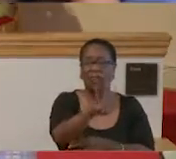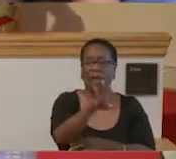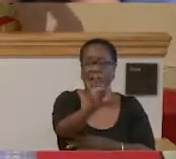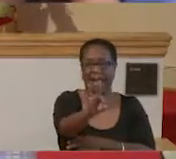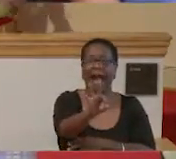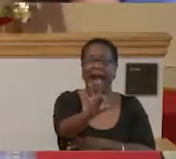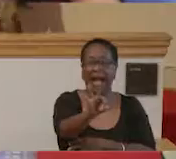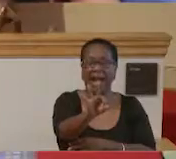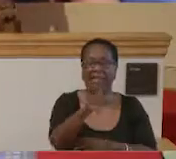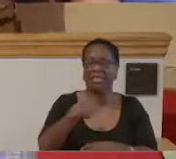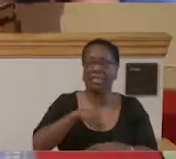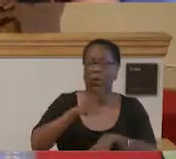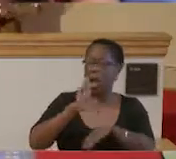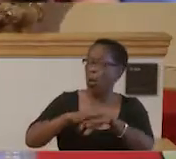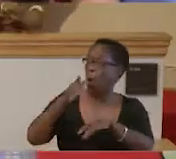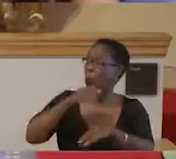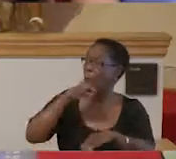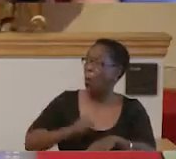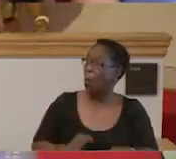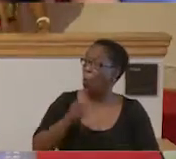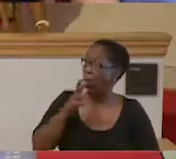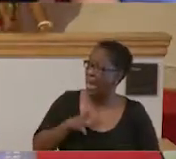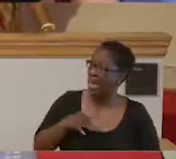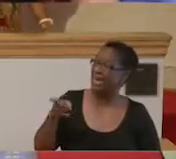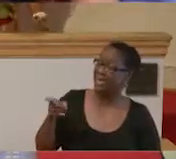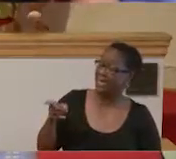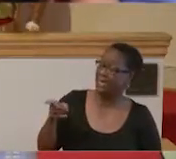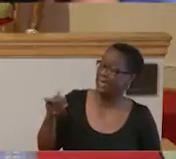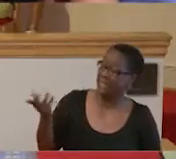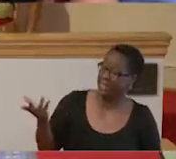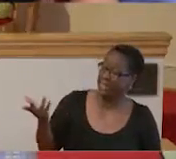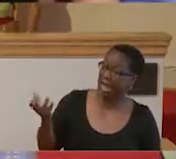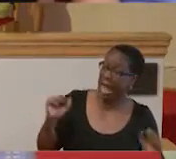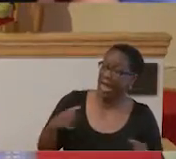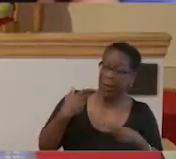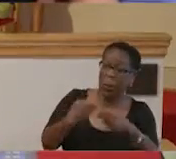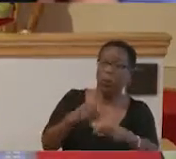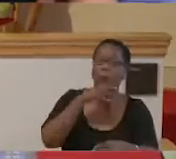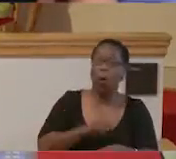So when I call you old lady now, I'm legit.